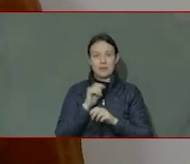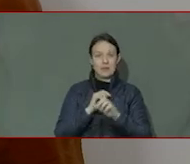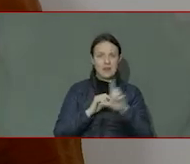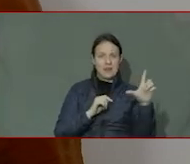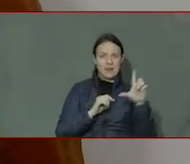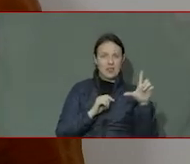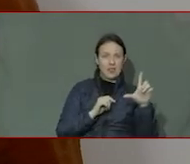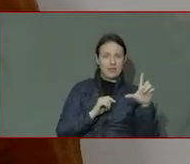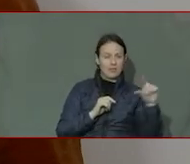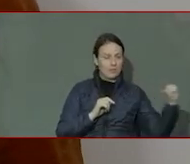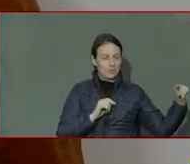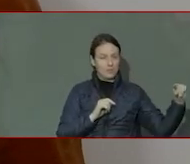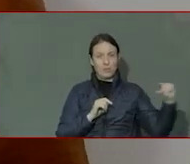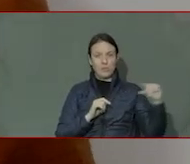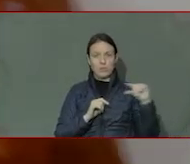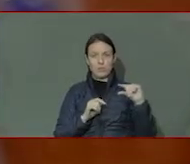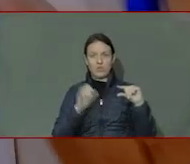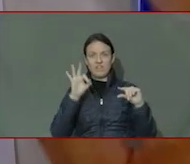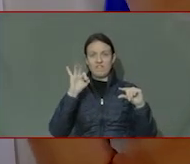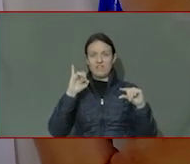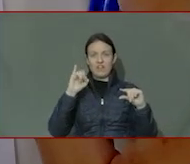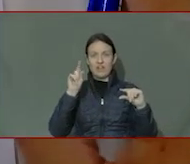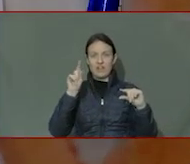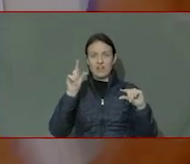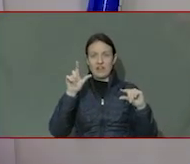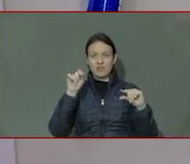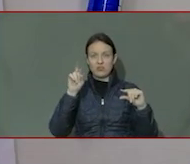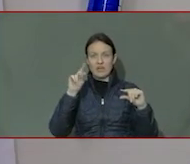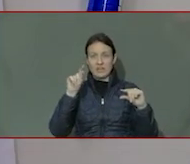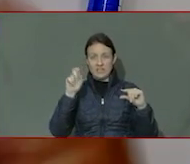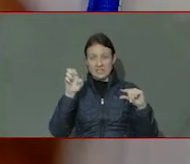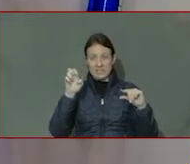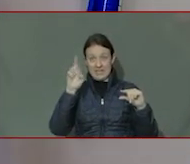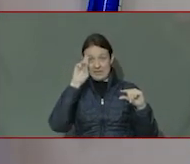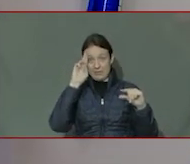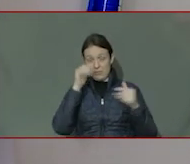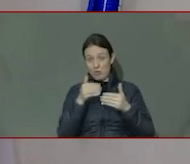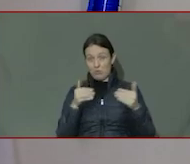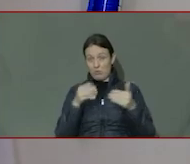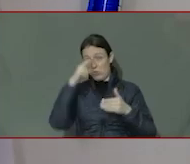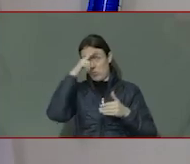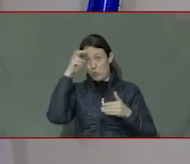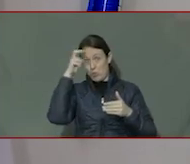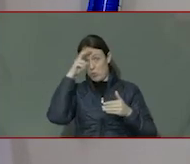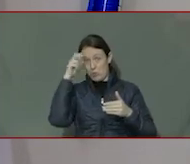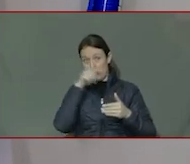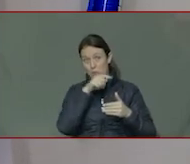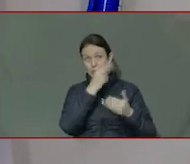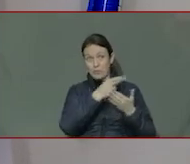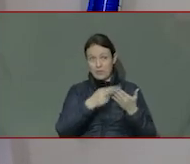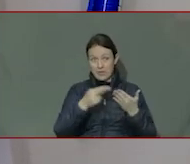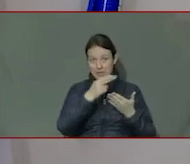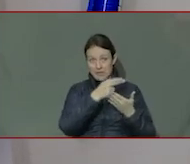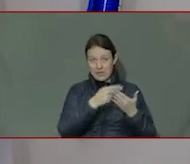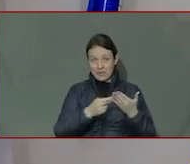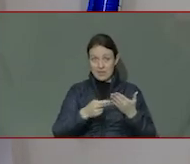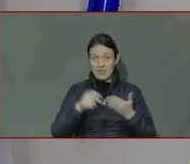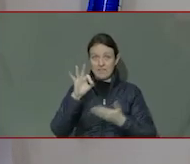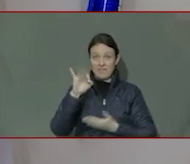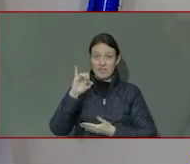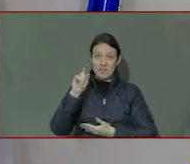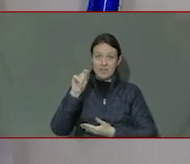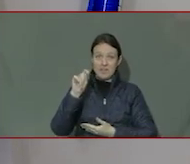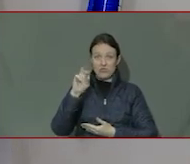side? It's the filtrate, which I made in blue in my previous diagram. So there the filtrate containing salts